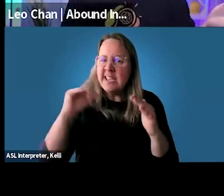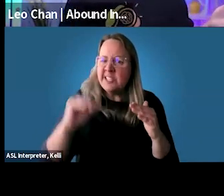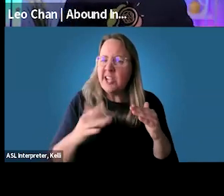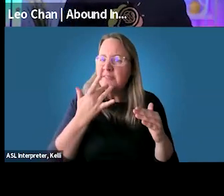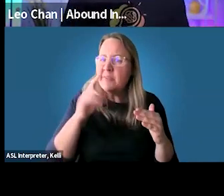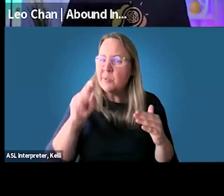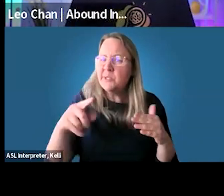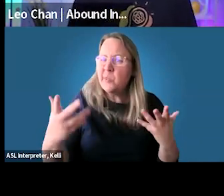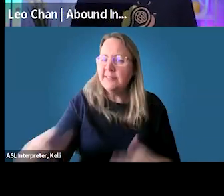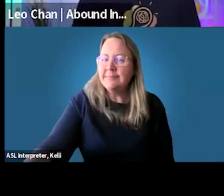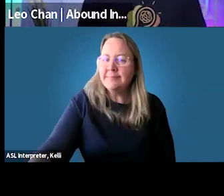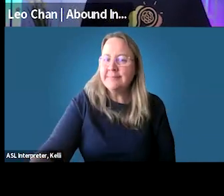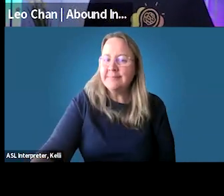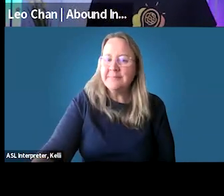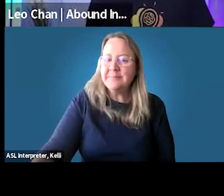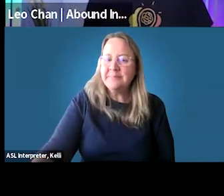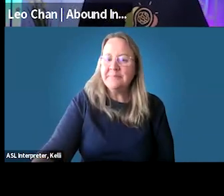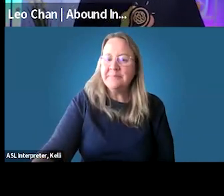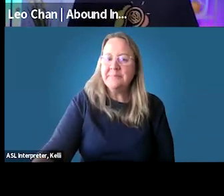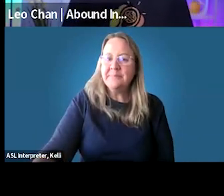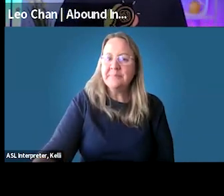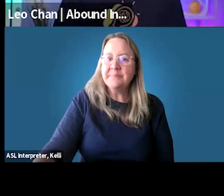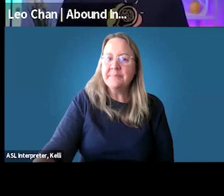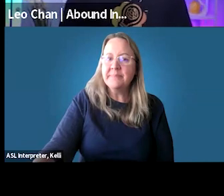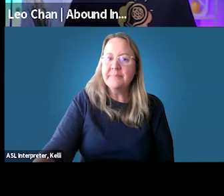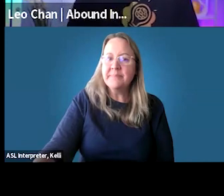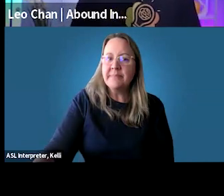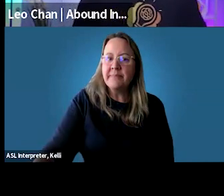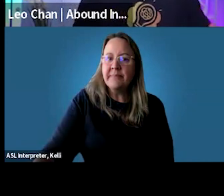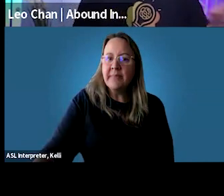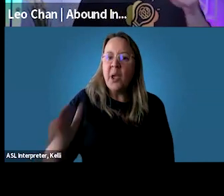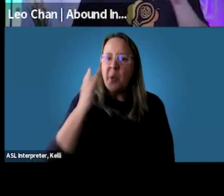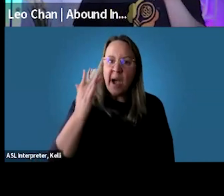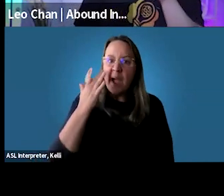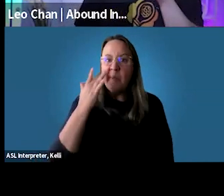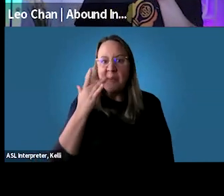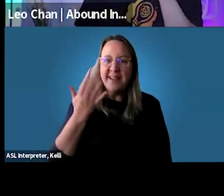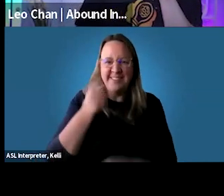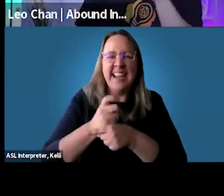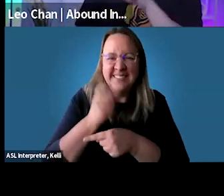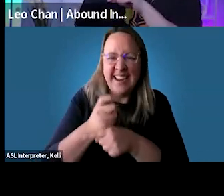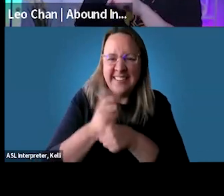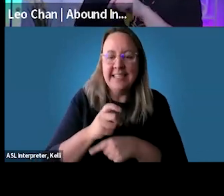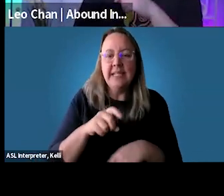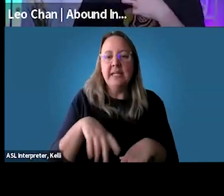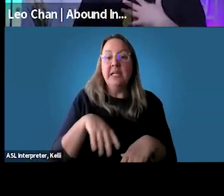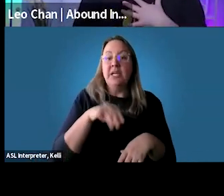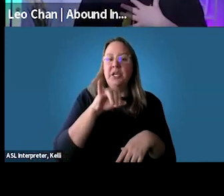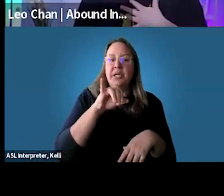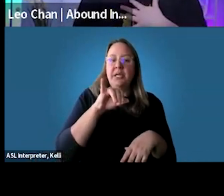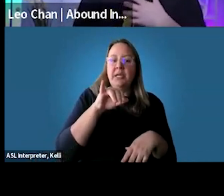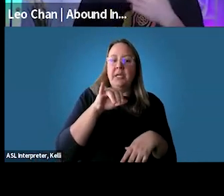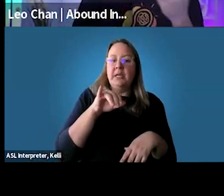favorite question? Why? Why? Yes. Yes. And by the way, if you're wondering why there's a U in favorite,